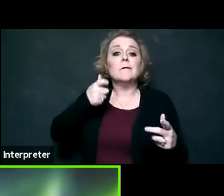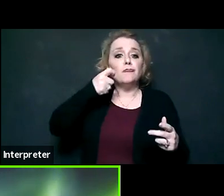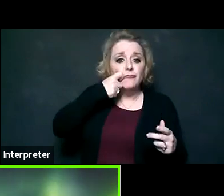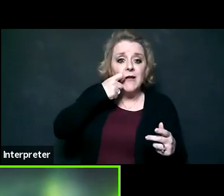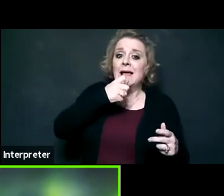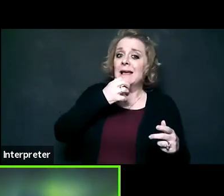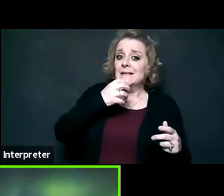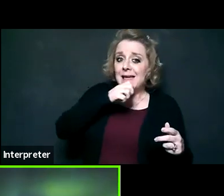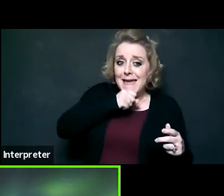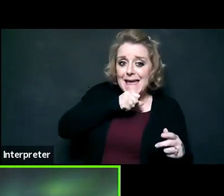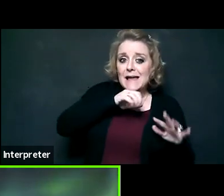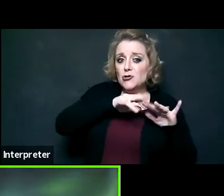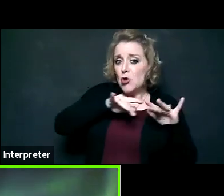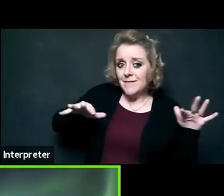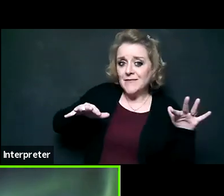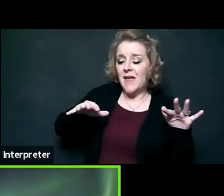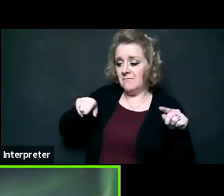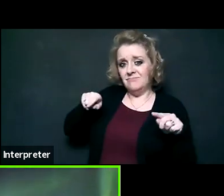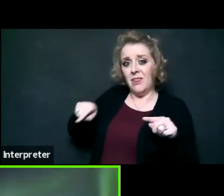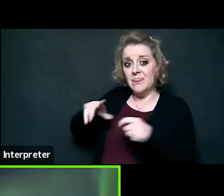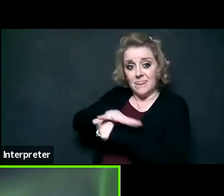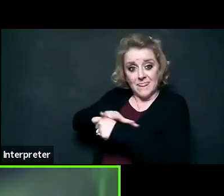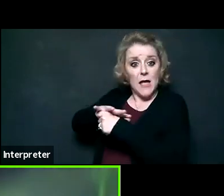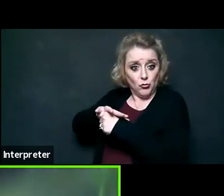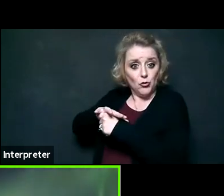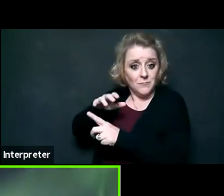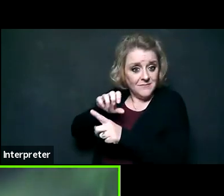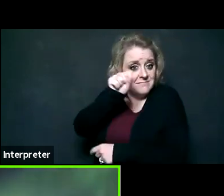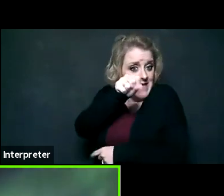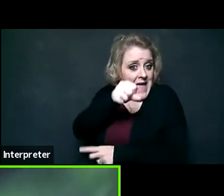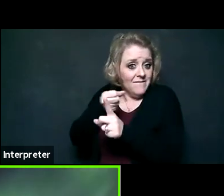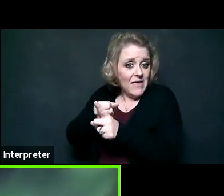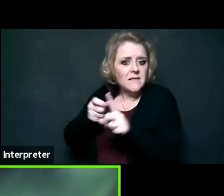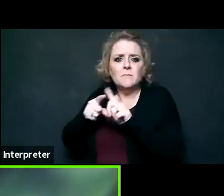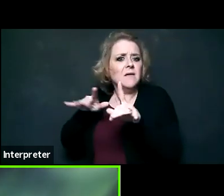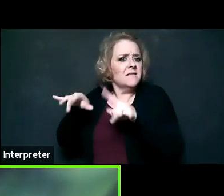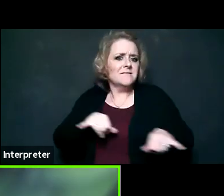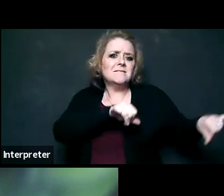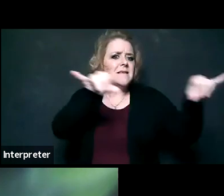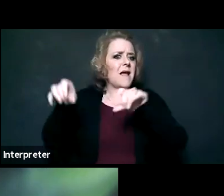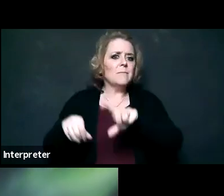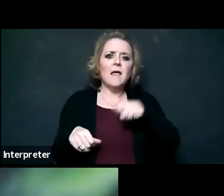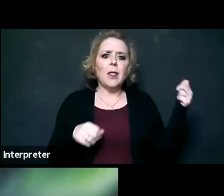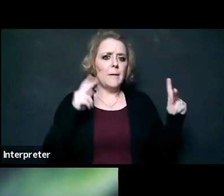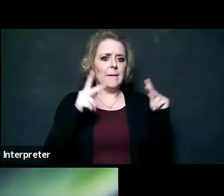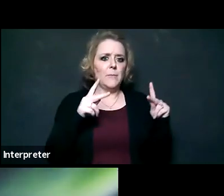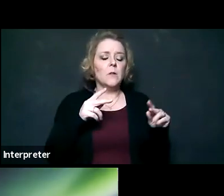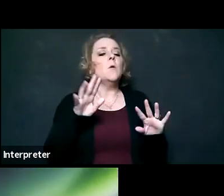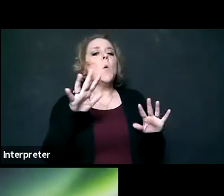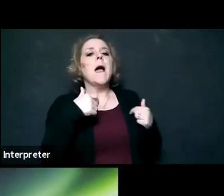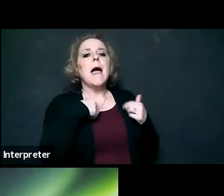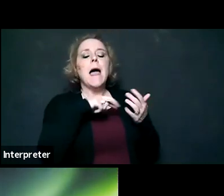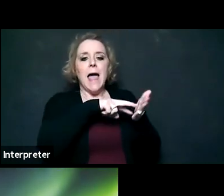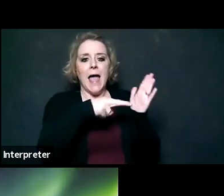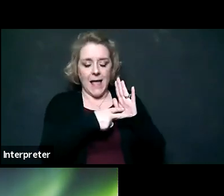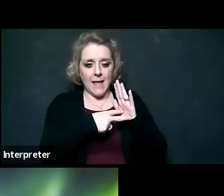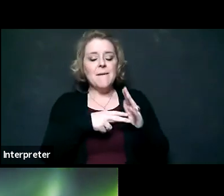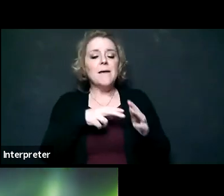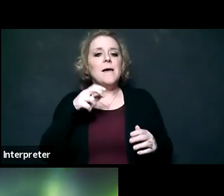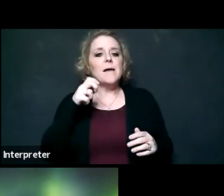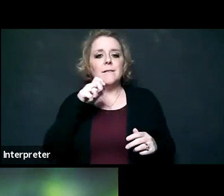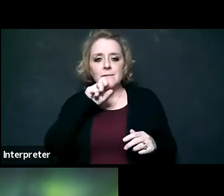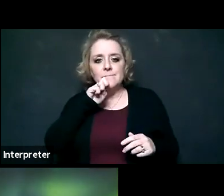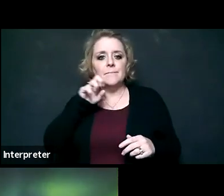is affected, but percentage-wise, it's no different than anybody else here in town. I did mean ethnically, but